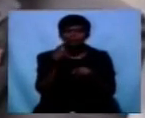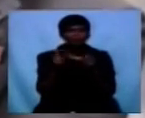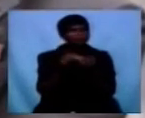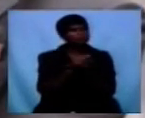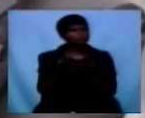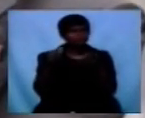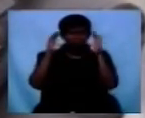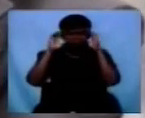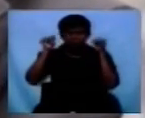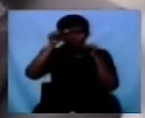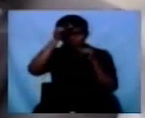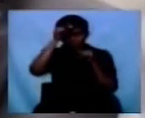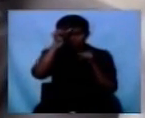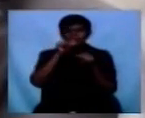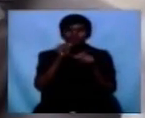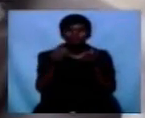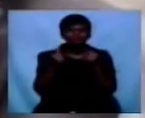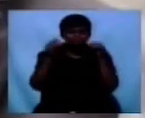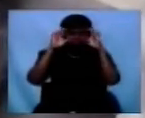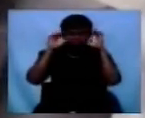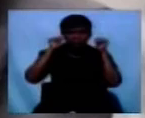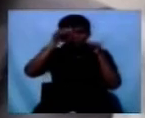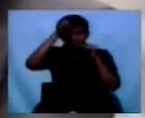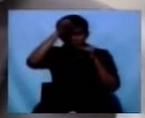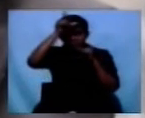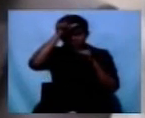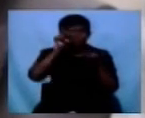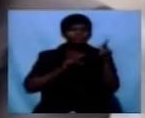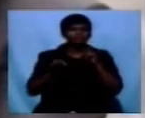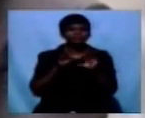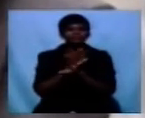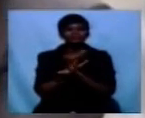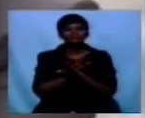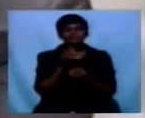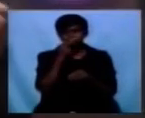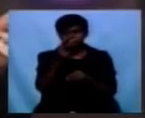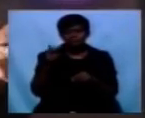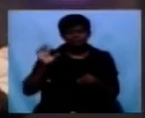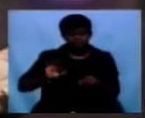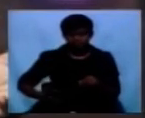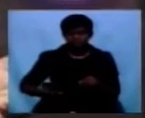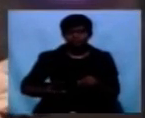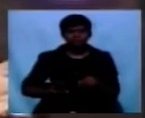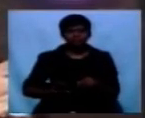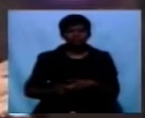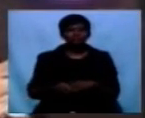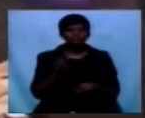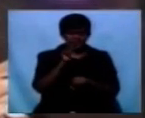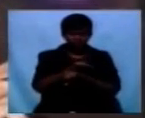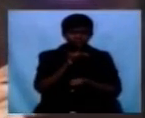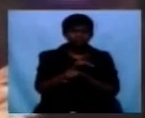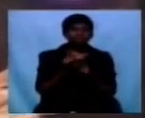Lungu. I don't want, His Excellency President Lungu wants Zambian people to see the benefit. I would rather go. Minister, it's a big project,